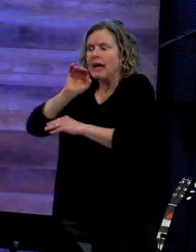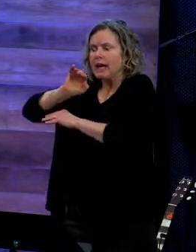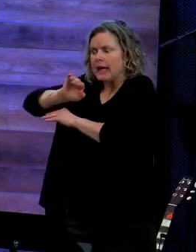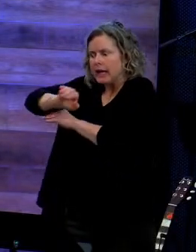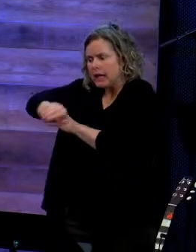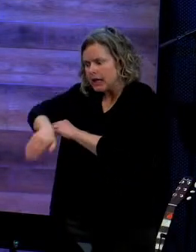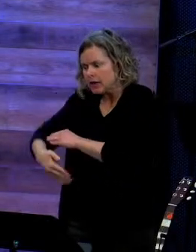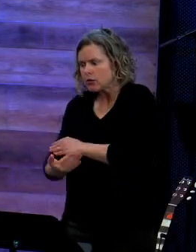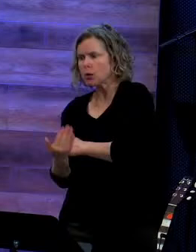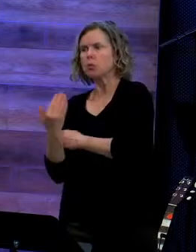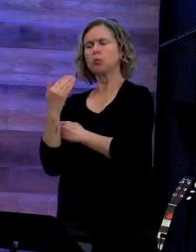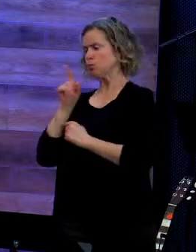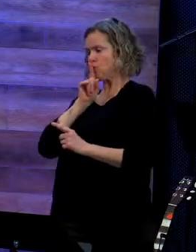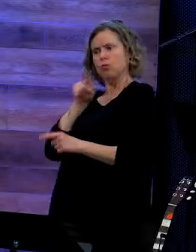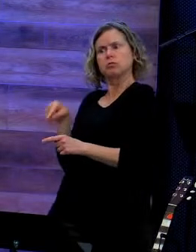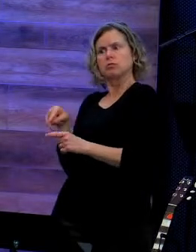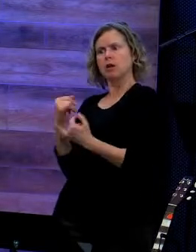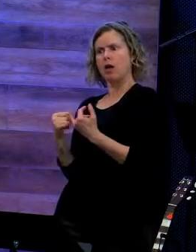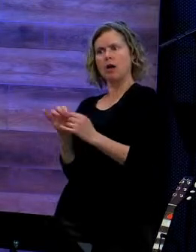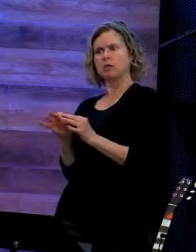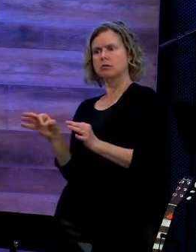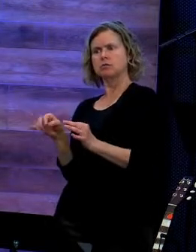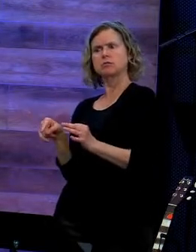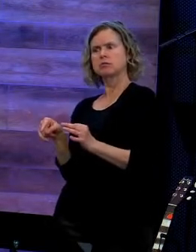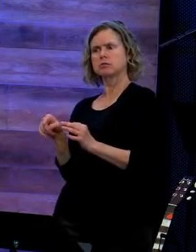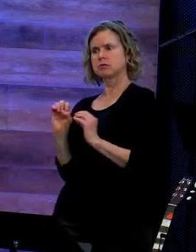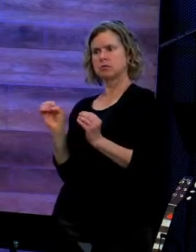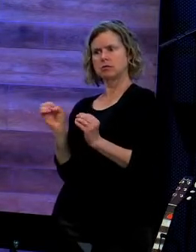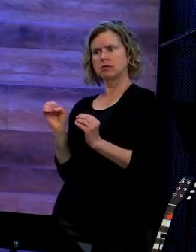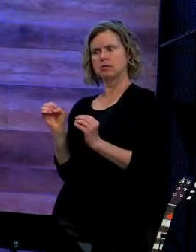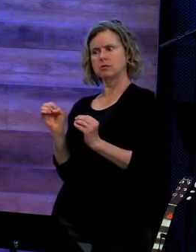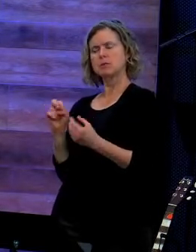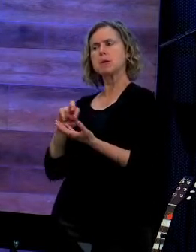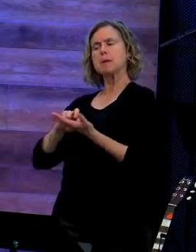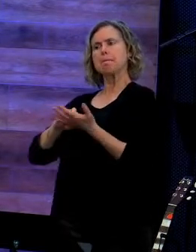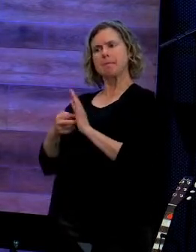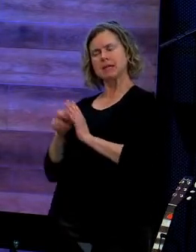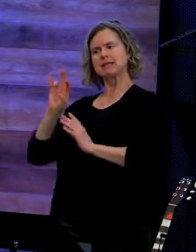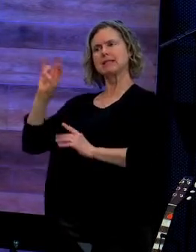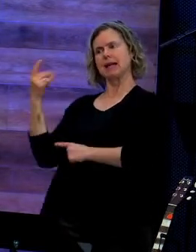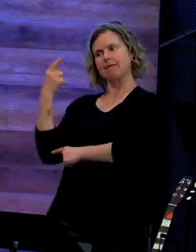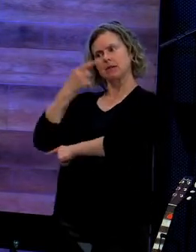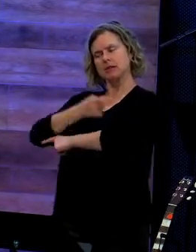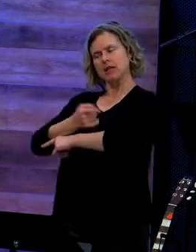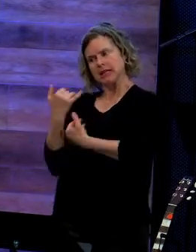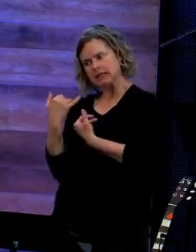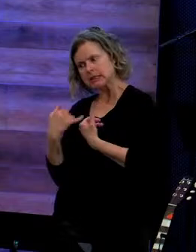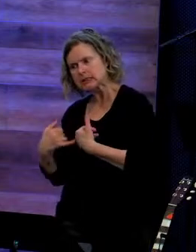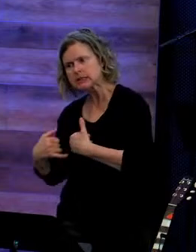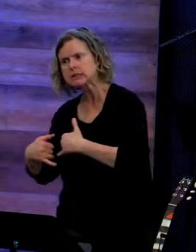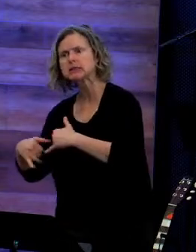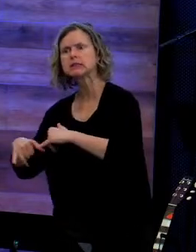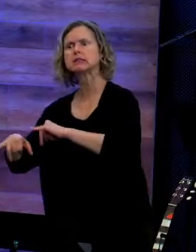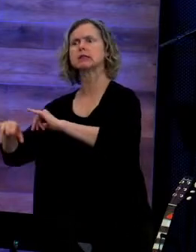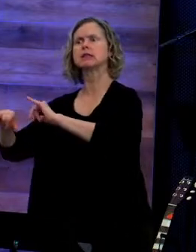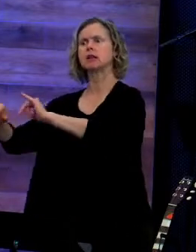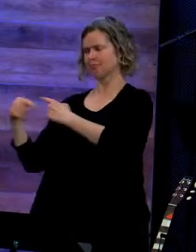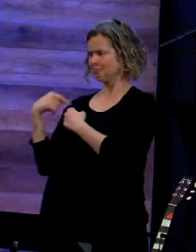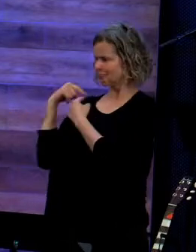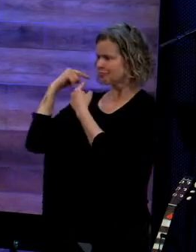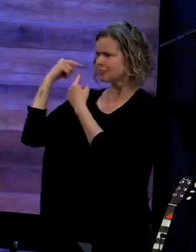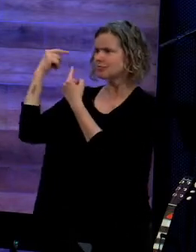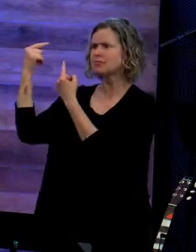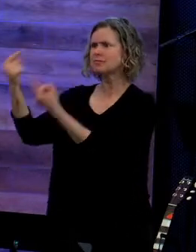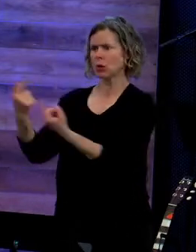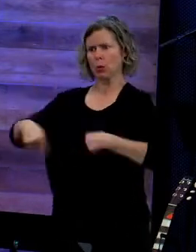doesn't end. The day is still continuing. We're still in the seventh day. Scholar Matilda Frey